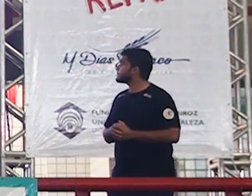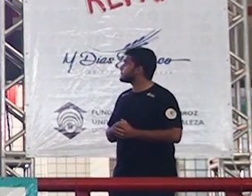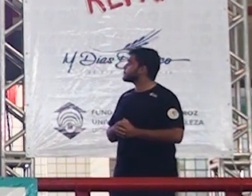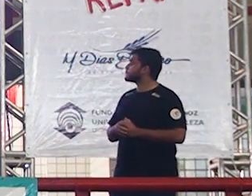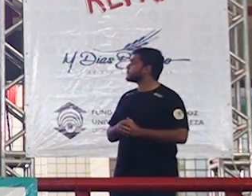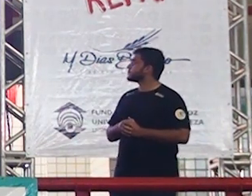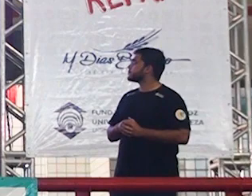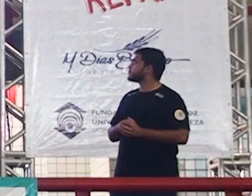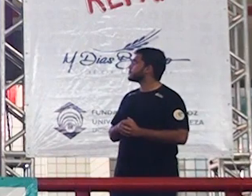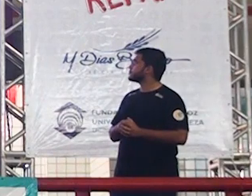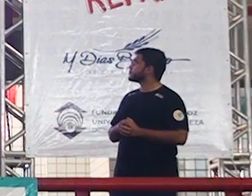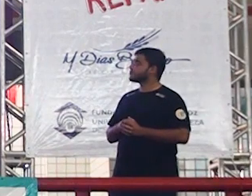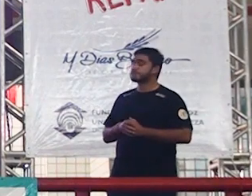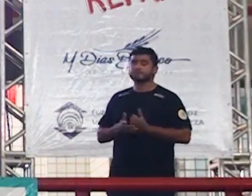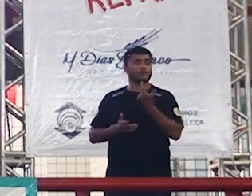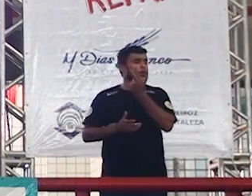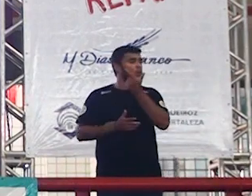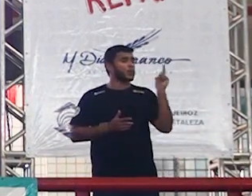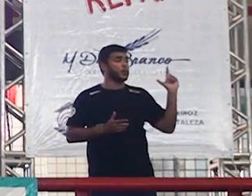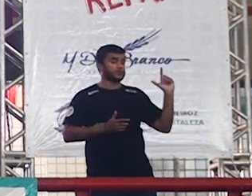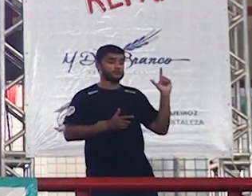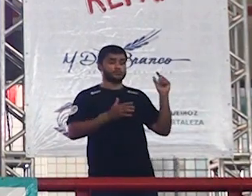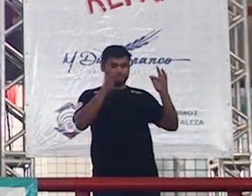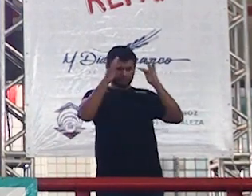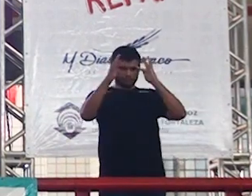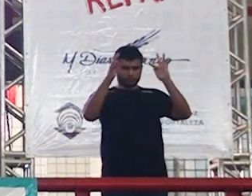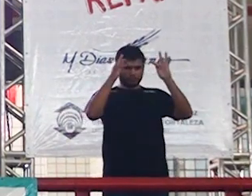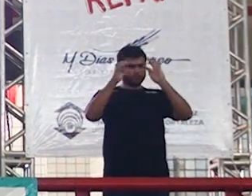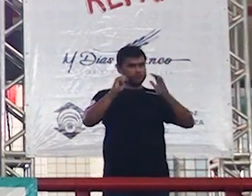Outra área do conhecimento. Ó, filosofia,